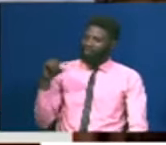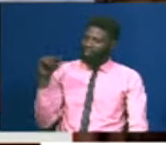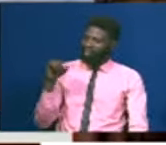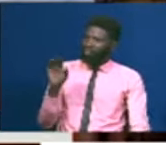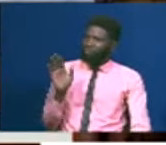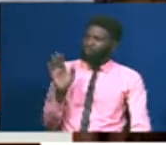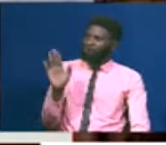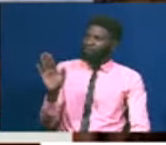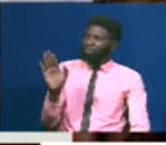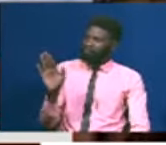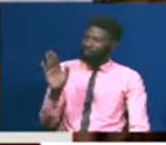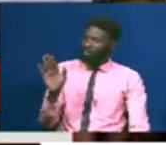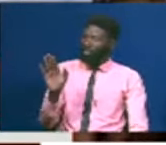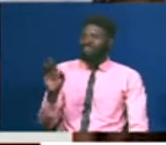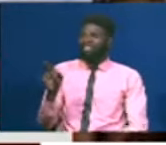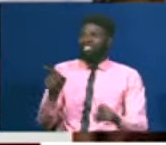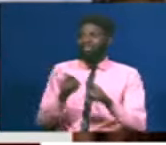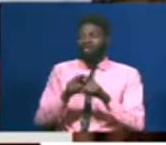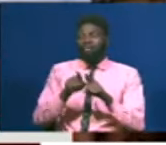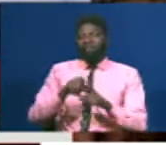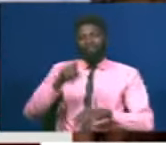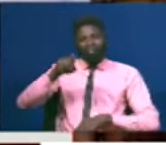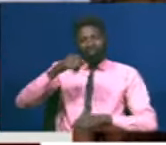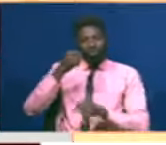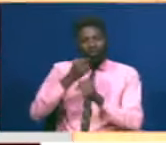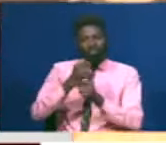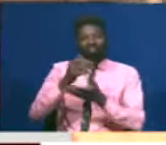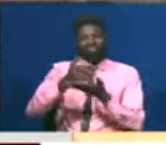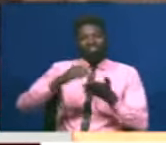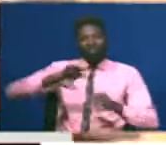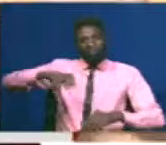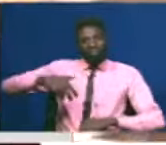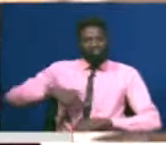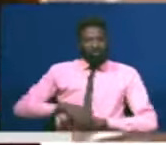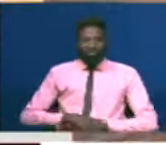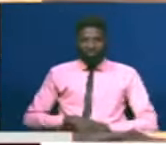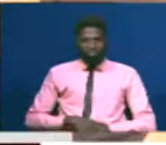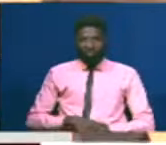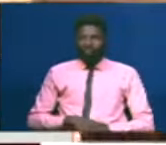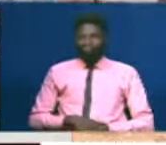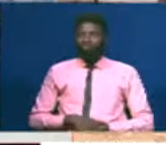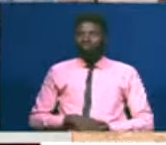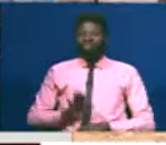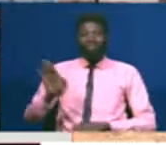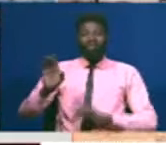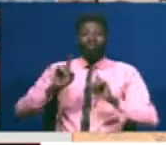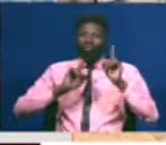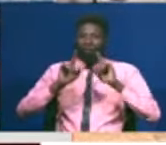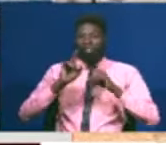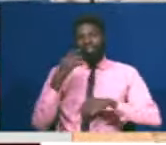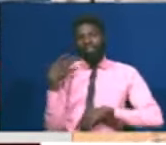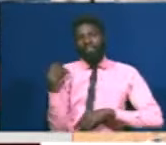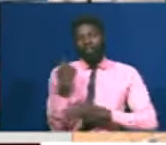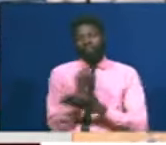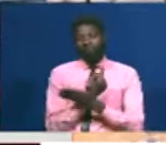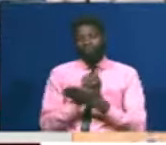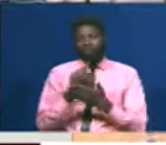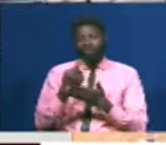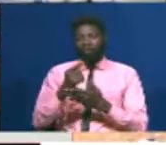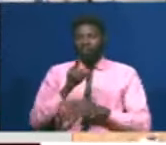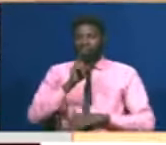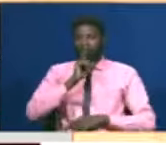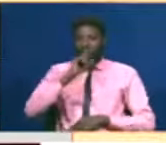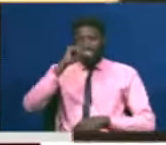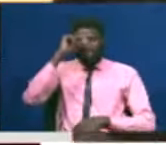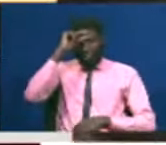na it's supposed to work in the sub county. His sentiments come barely a week after he said the government was keenly monitoring